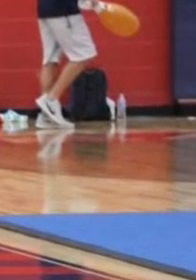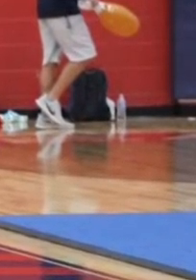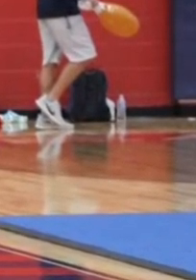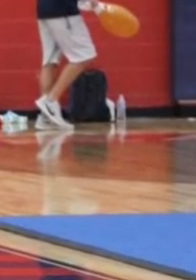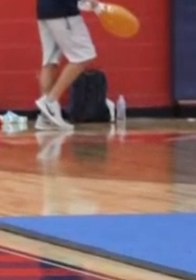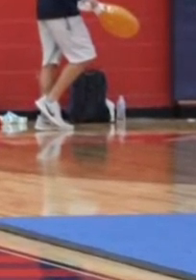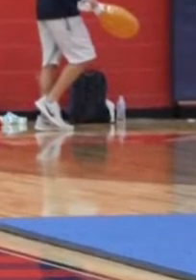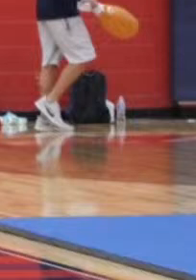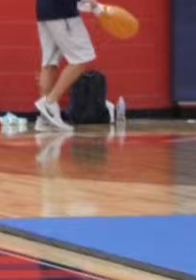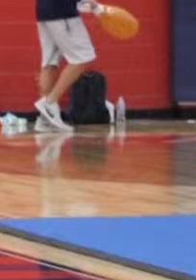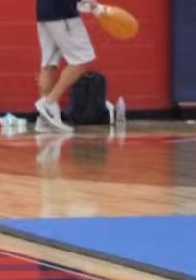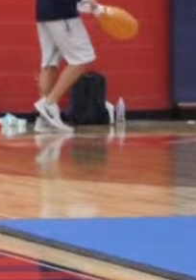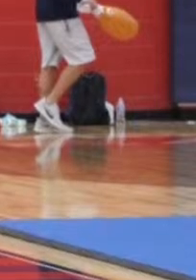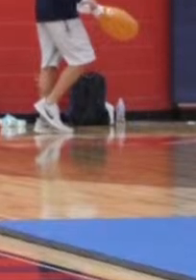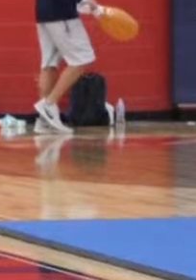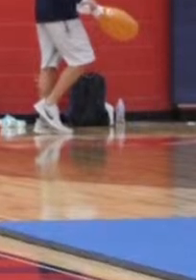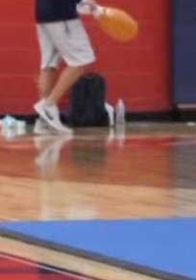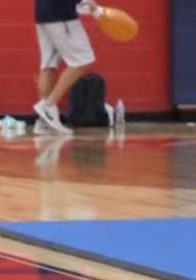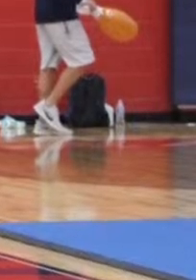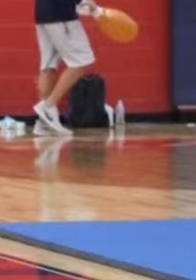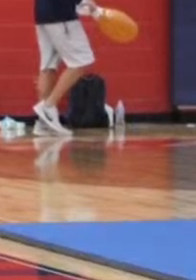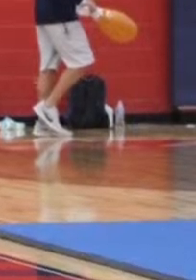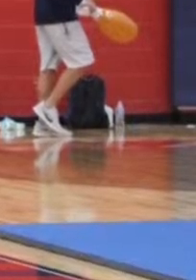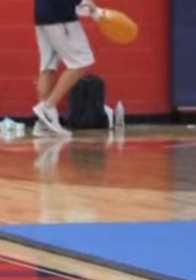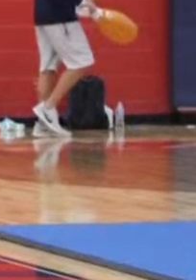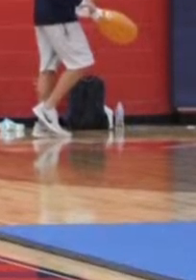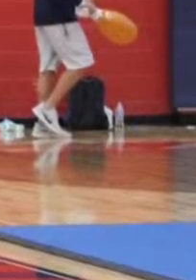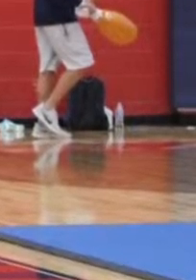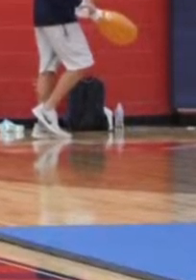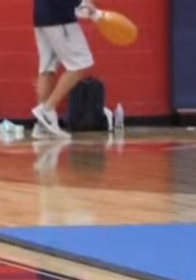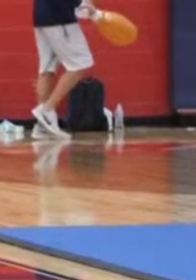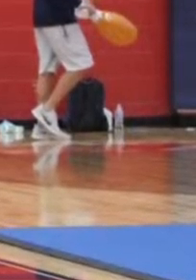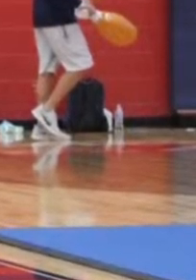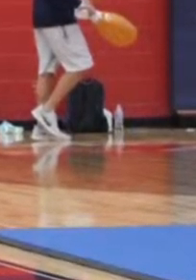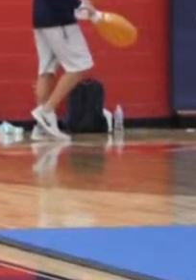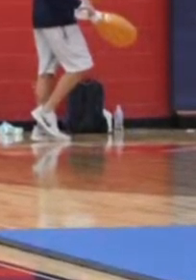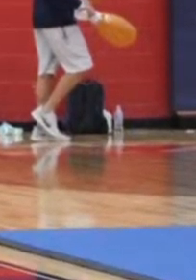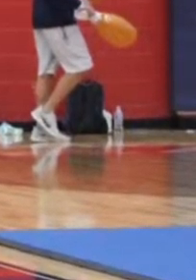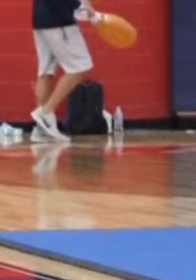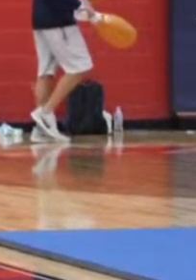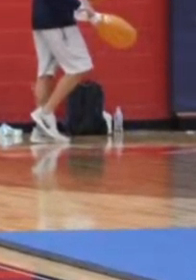Lights out at the stadium, hey,